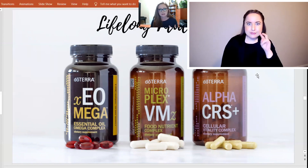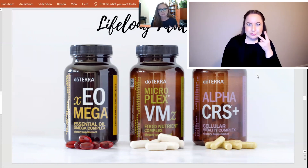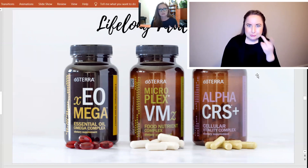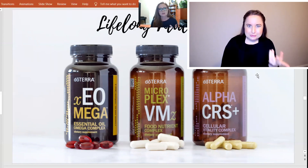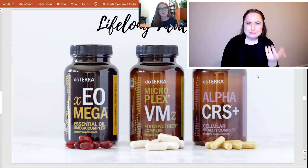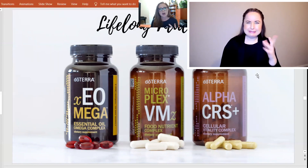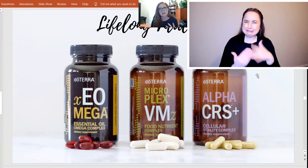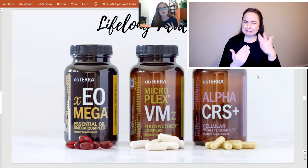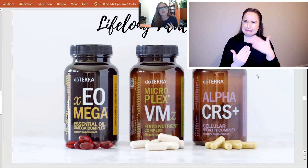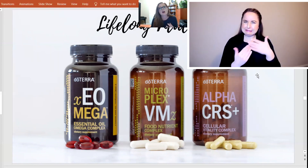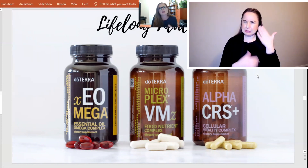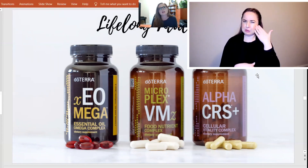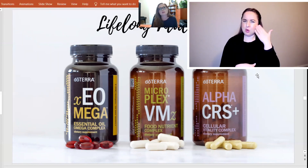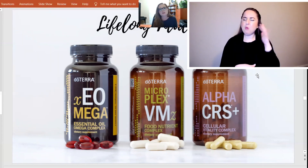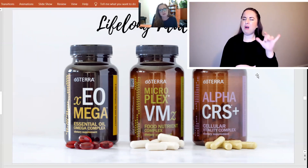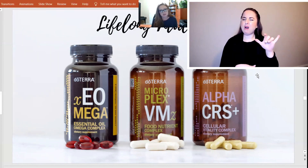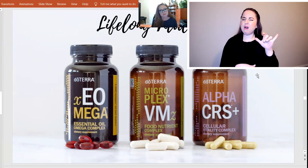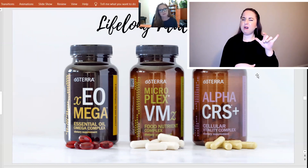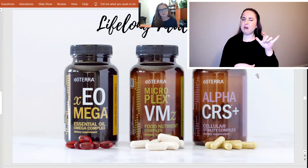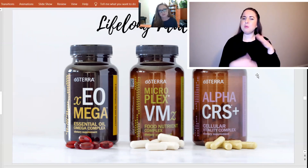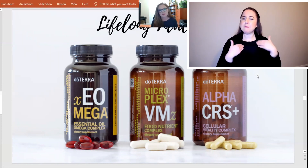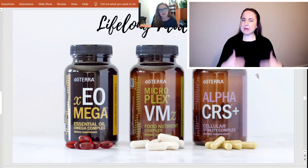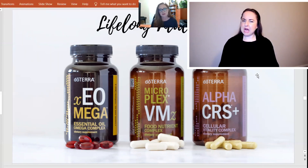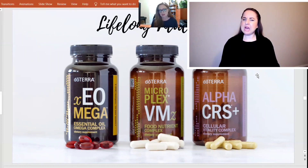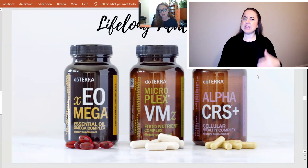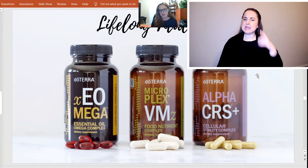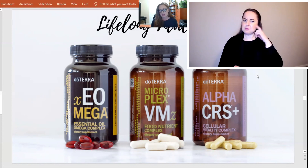body. Your body knows how to use it.